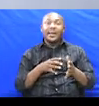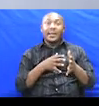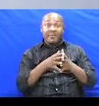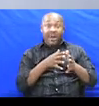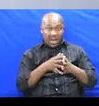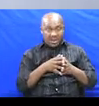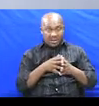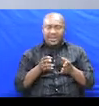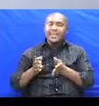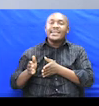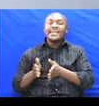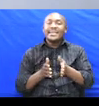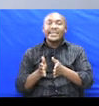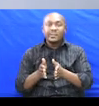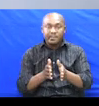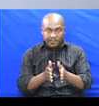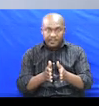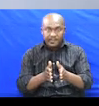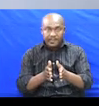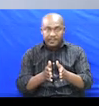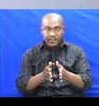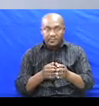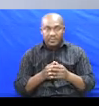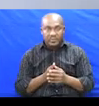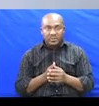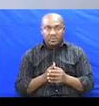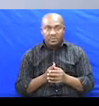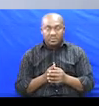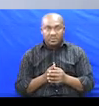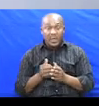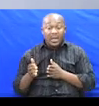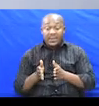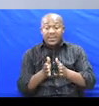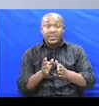Colonial economy can be defined as the system